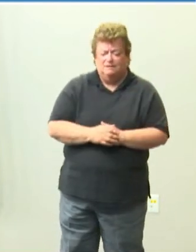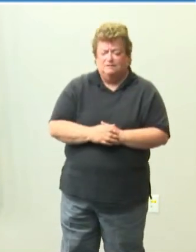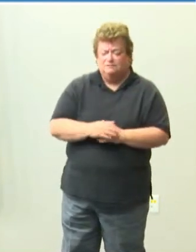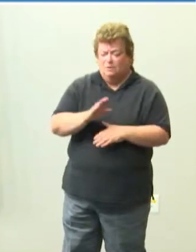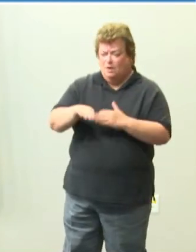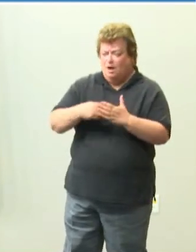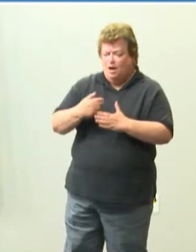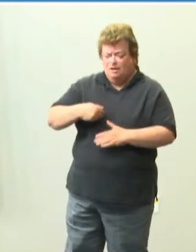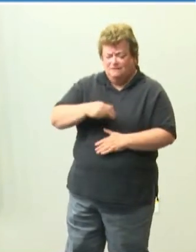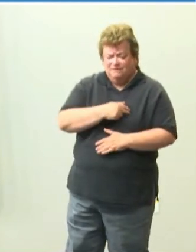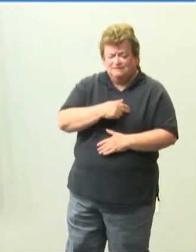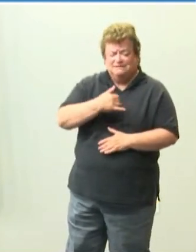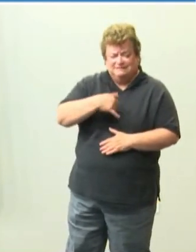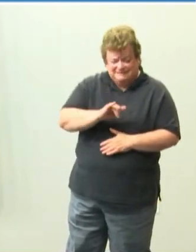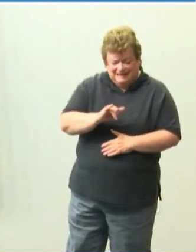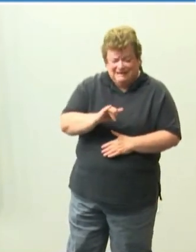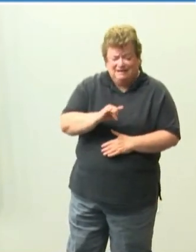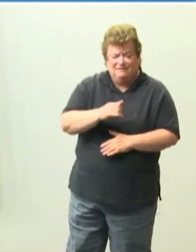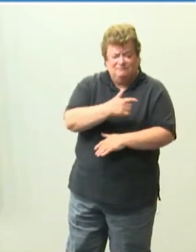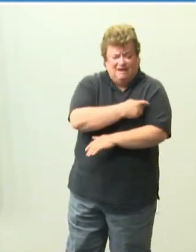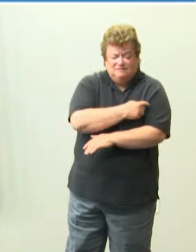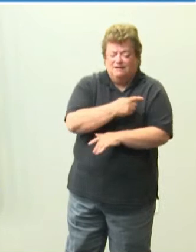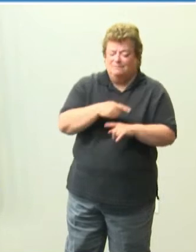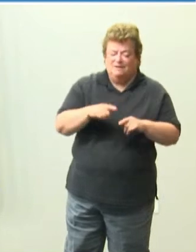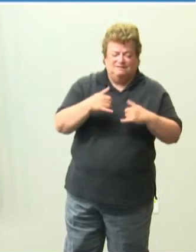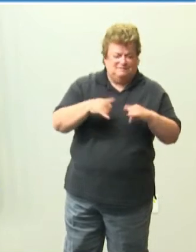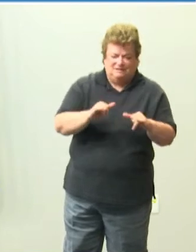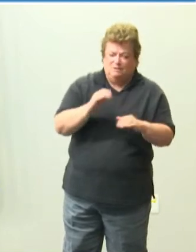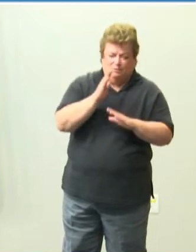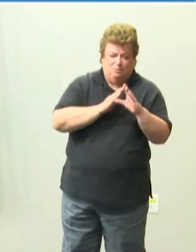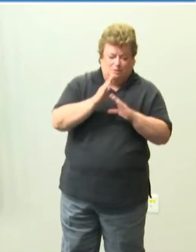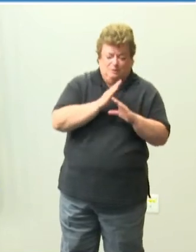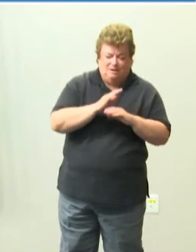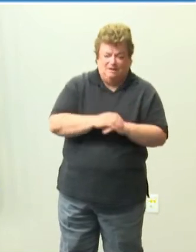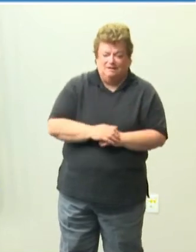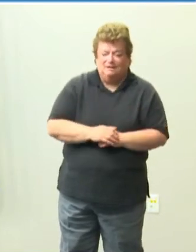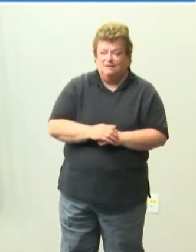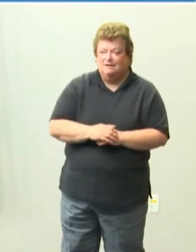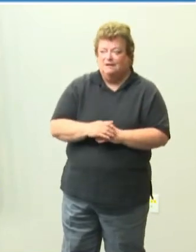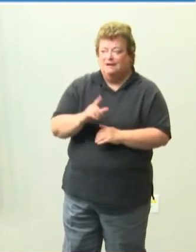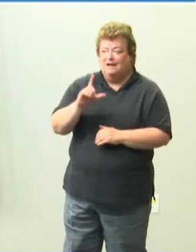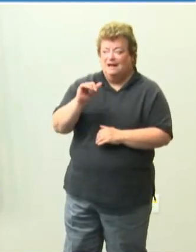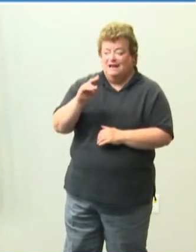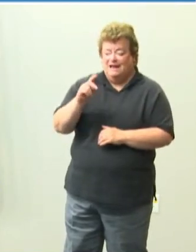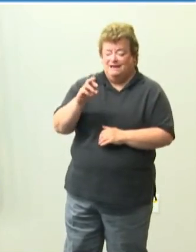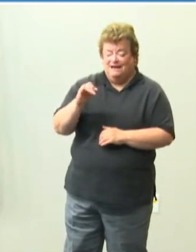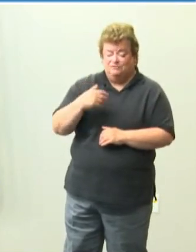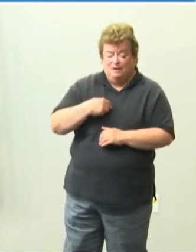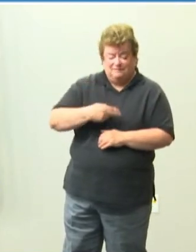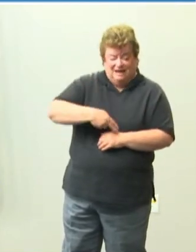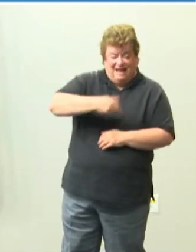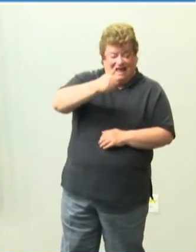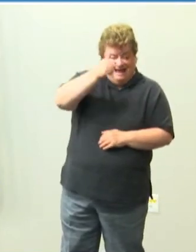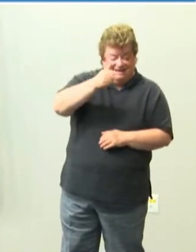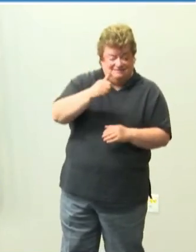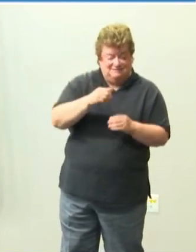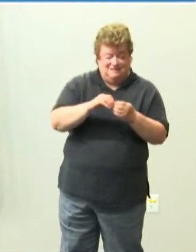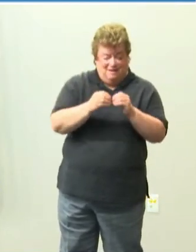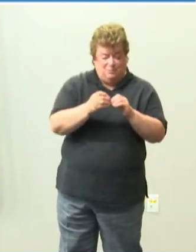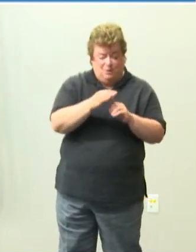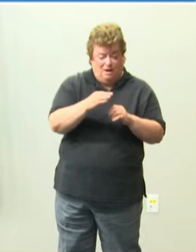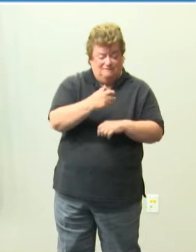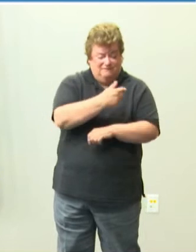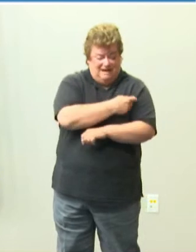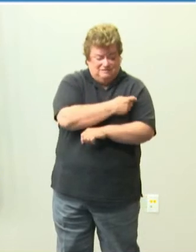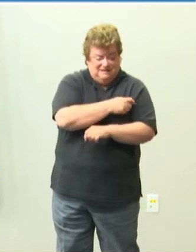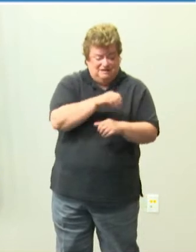vaccinated still have cause for concern. Unfortunately, despite Lancaster County having the highest vaccination rate in the state, enough